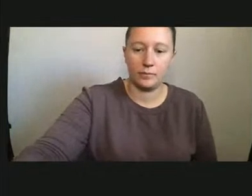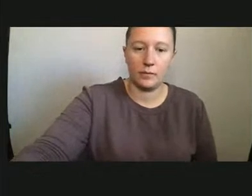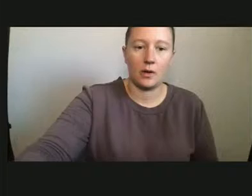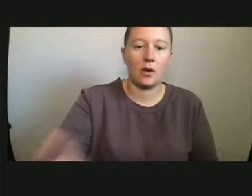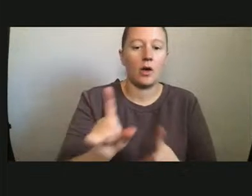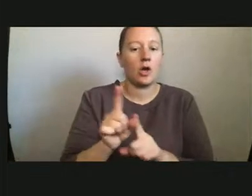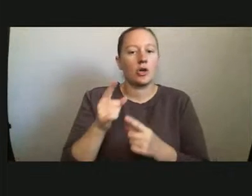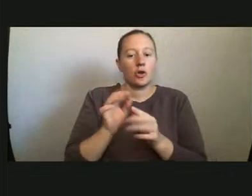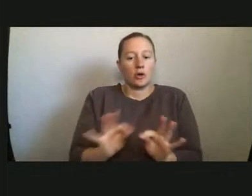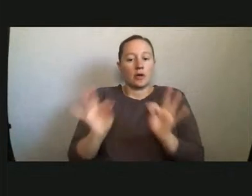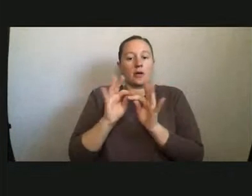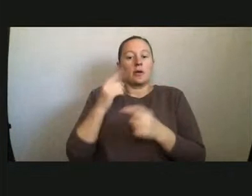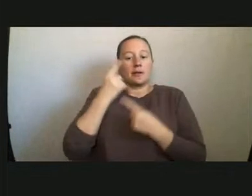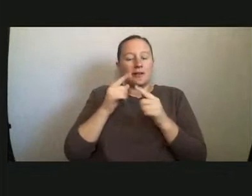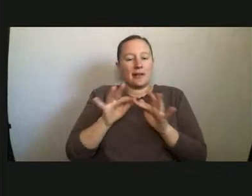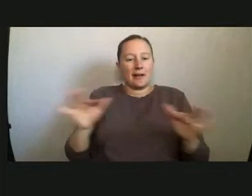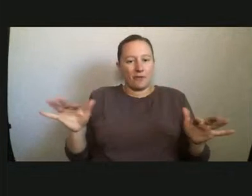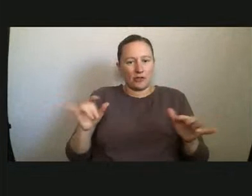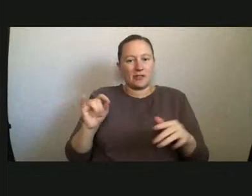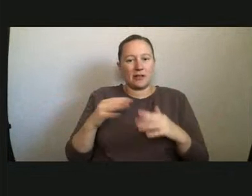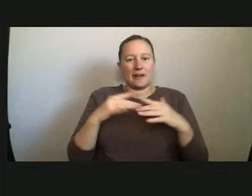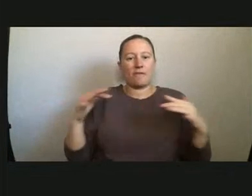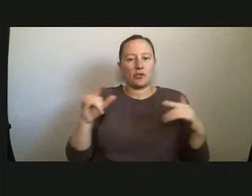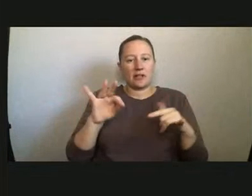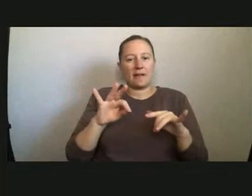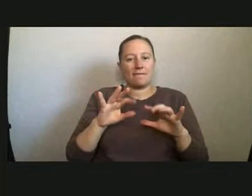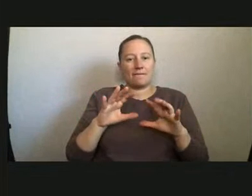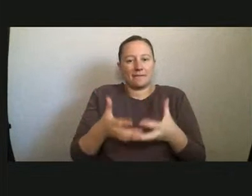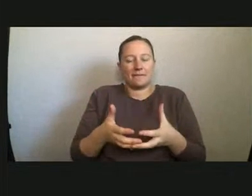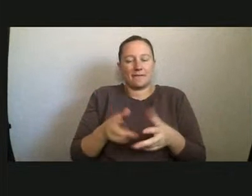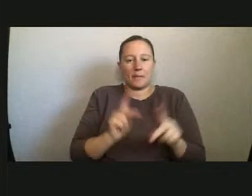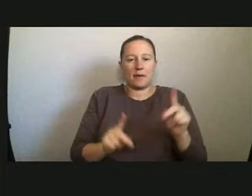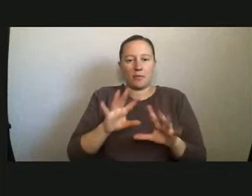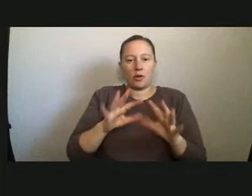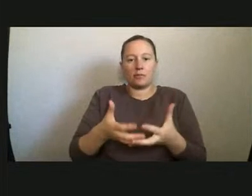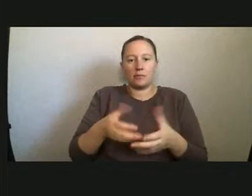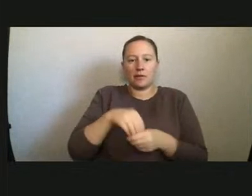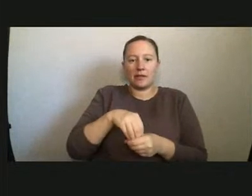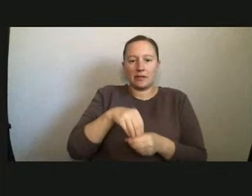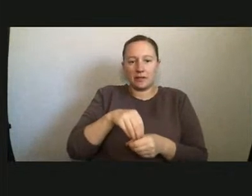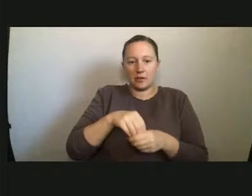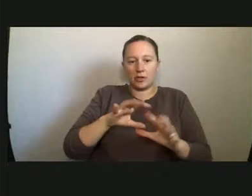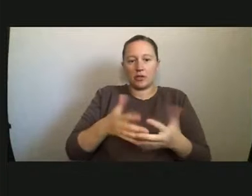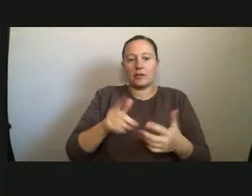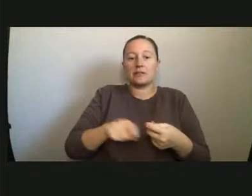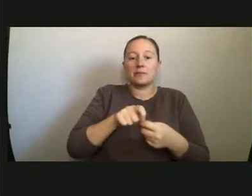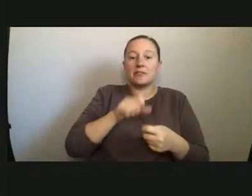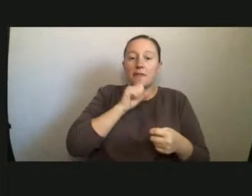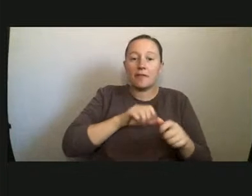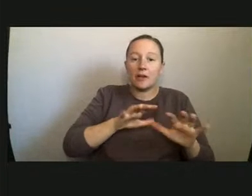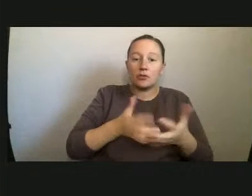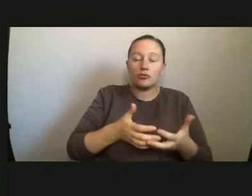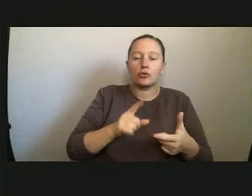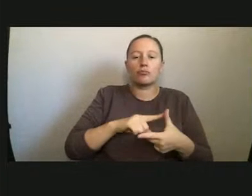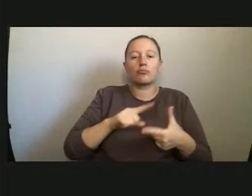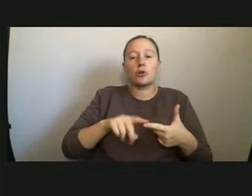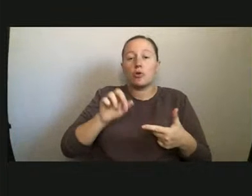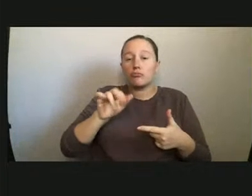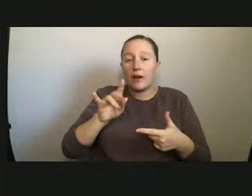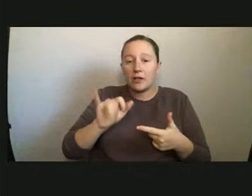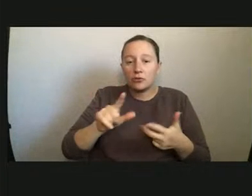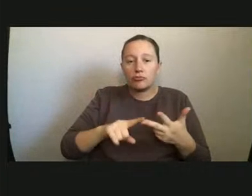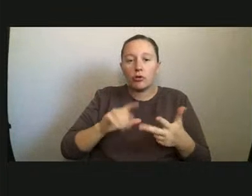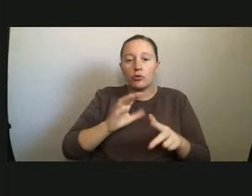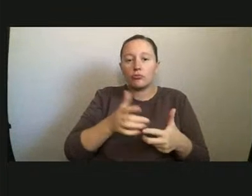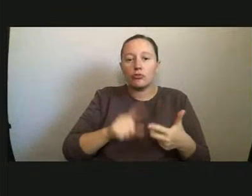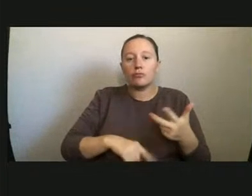consider the diversity of individuals within a given group. So when we talk about specific age groups, when we talk about racial and ethnic minority groups or sex and